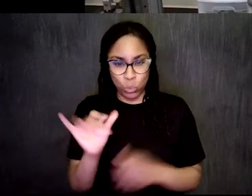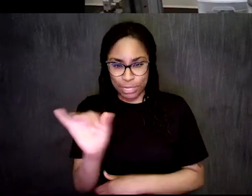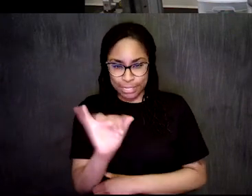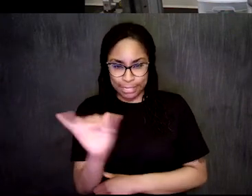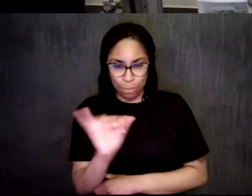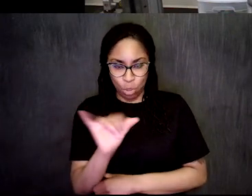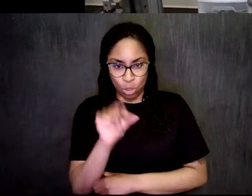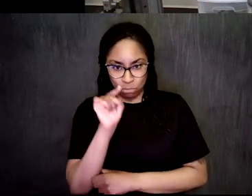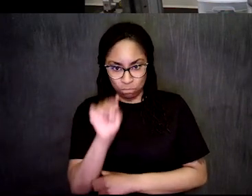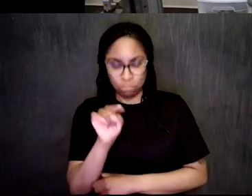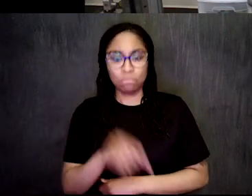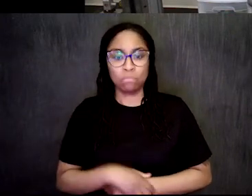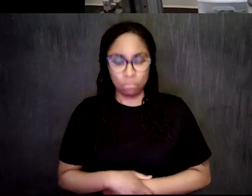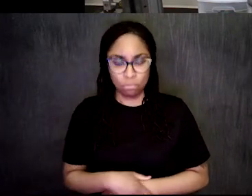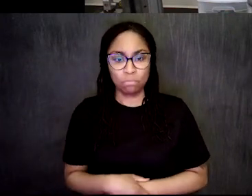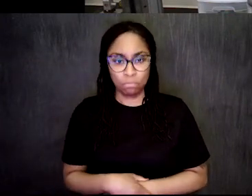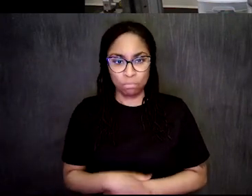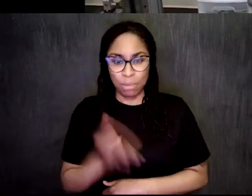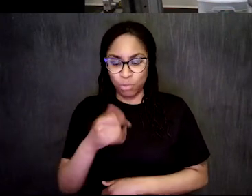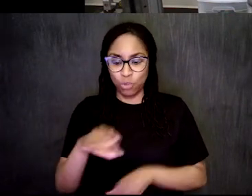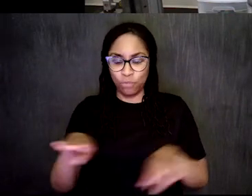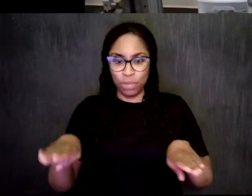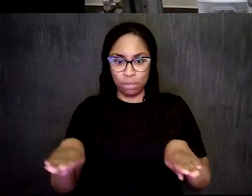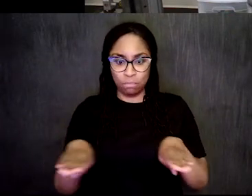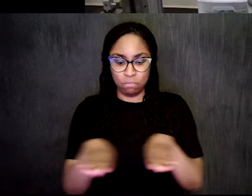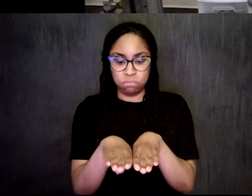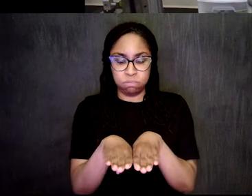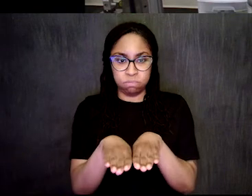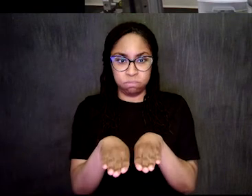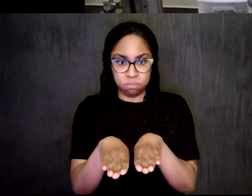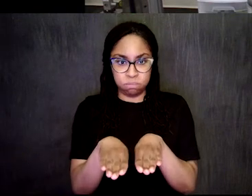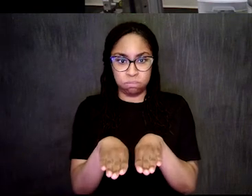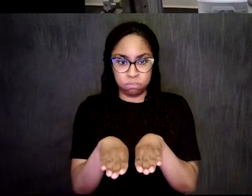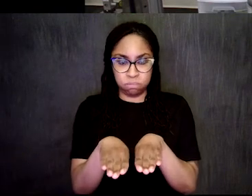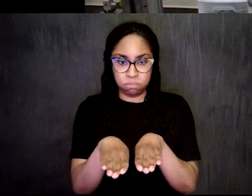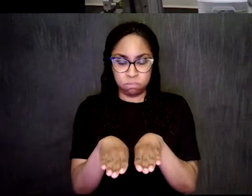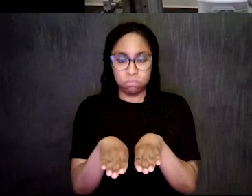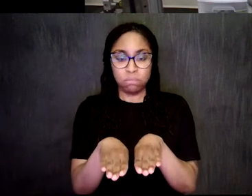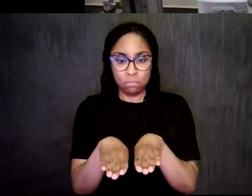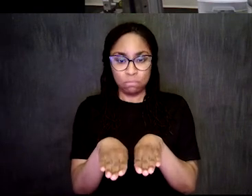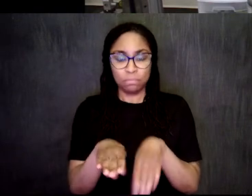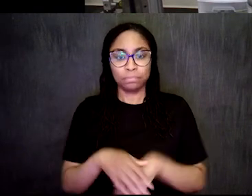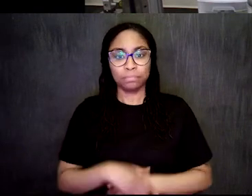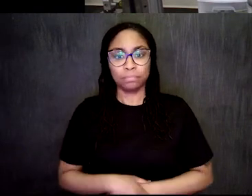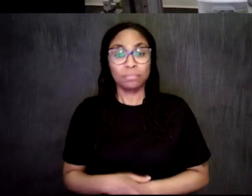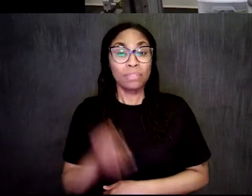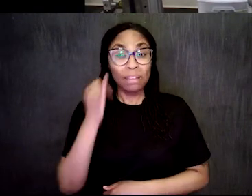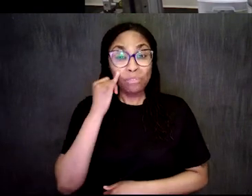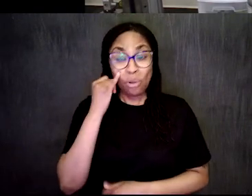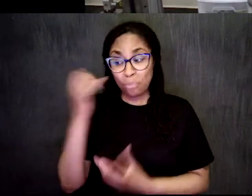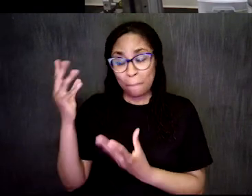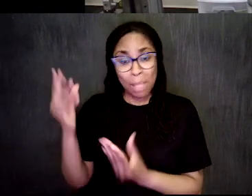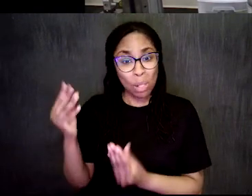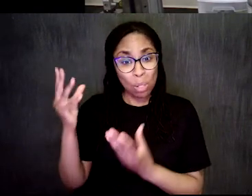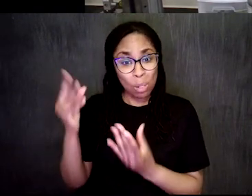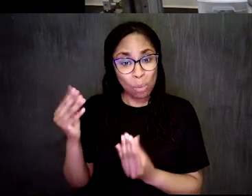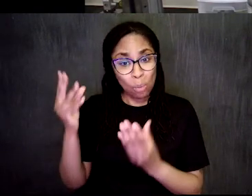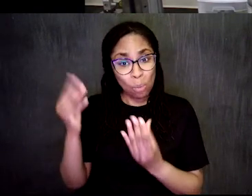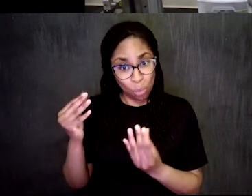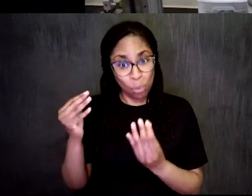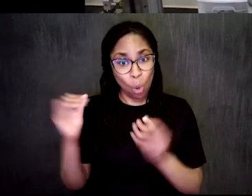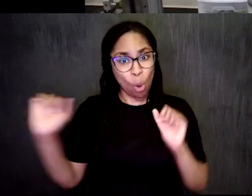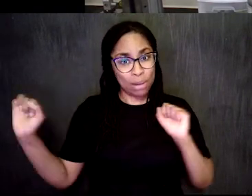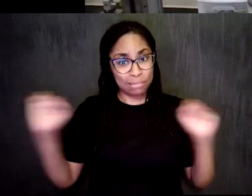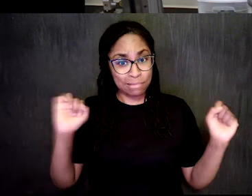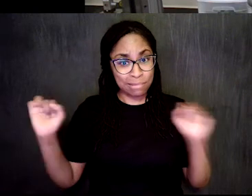we're going to be starting in the same position, but you're going to try to keep your feet close together. Also for this exercise, if you've got a